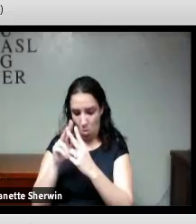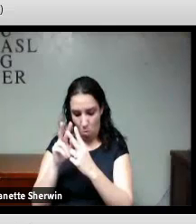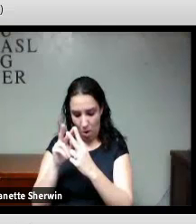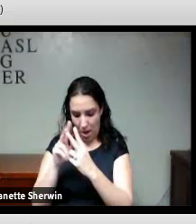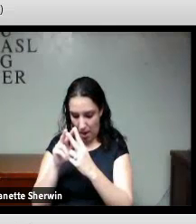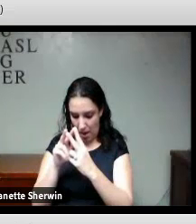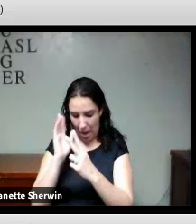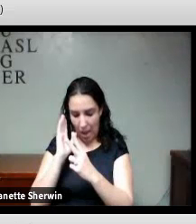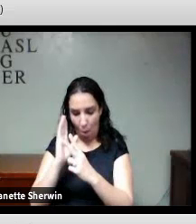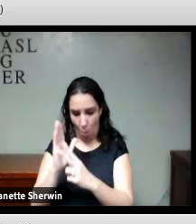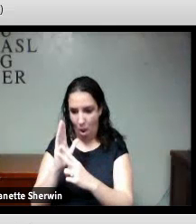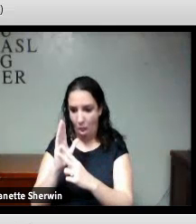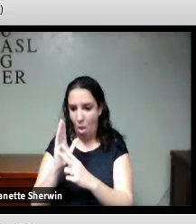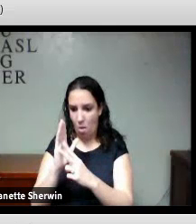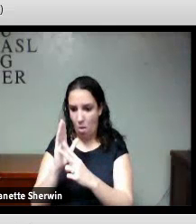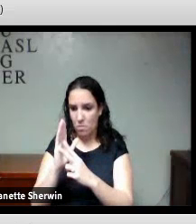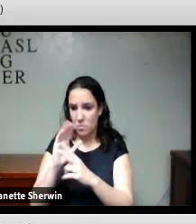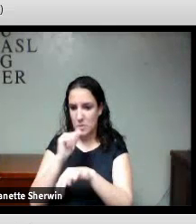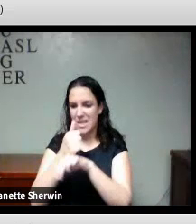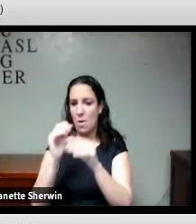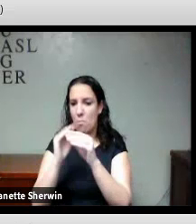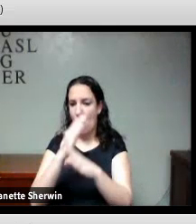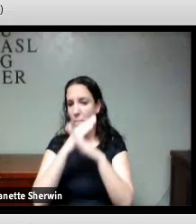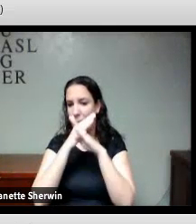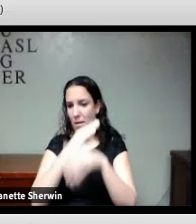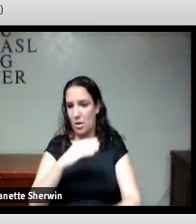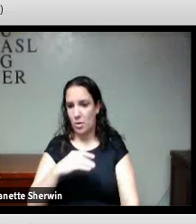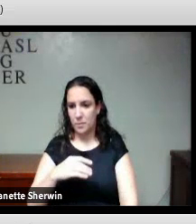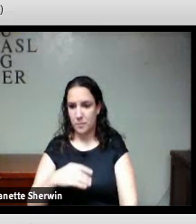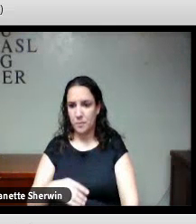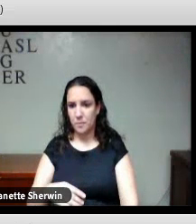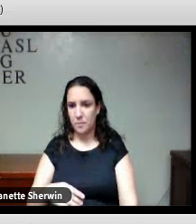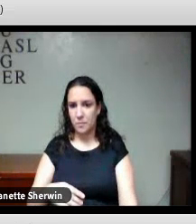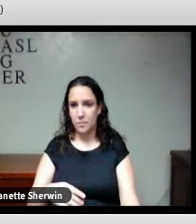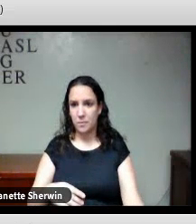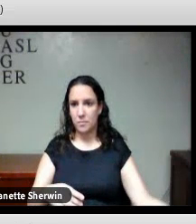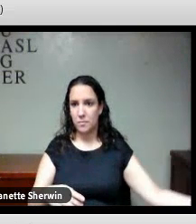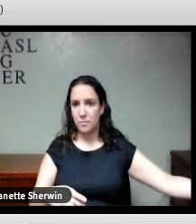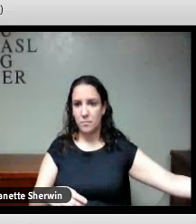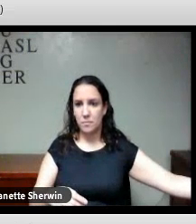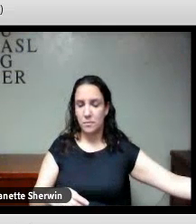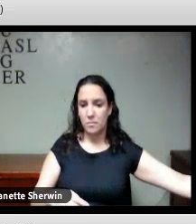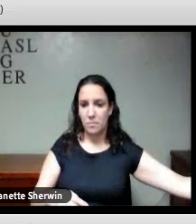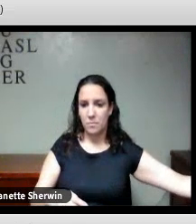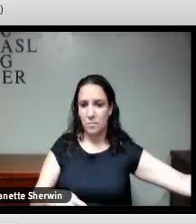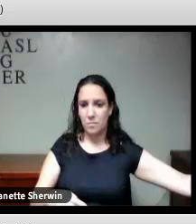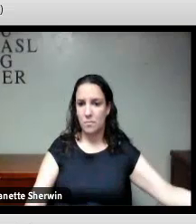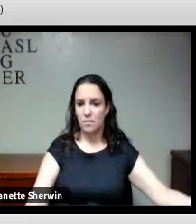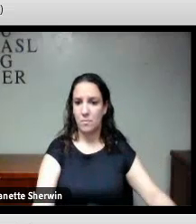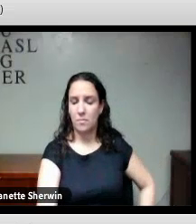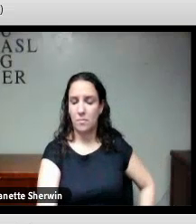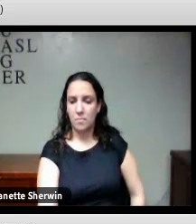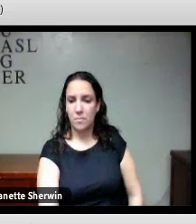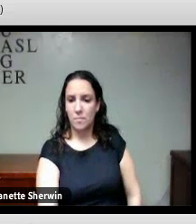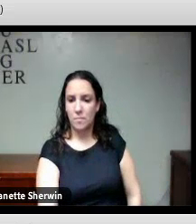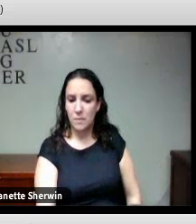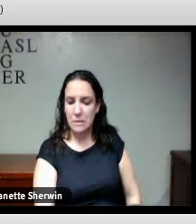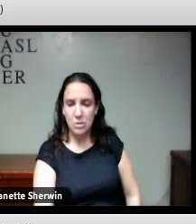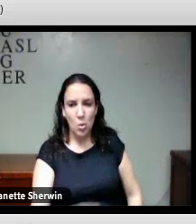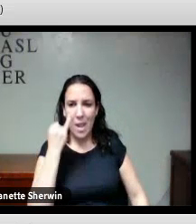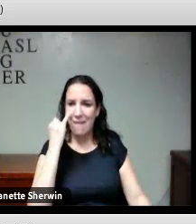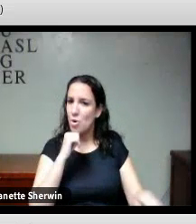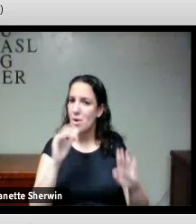create more of a barrier. That's what I want to keep stressing this morning. If we aren't paying attention during this angry interaction from our patron,